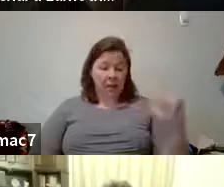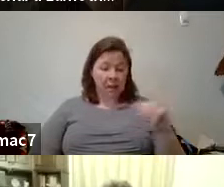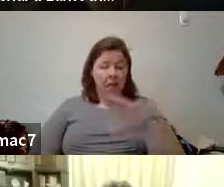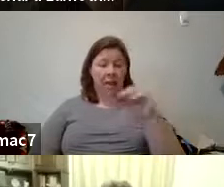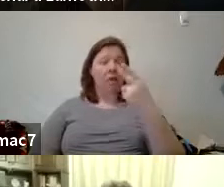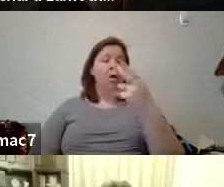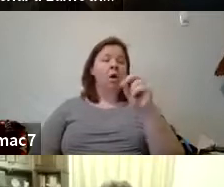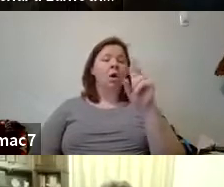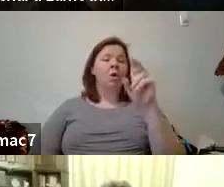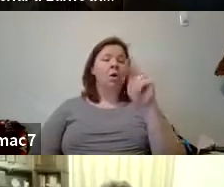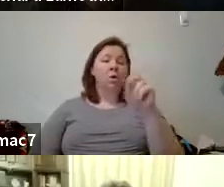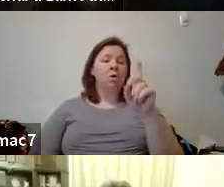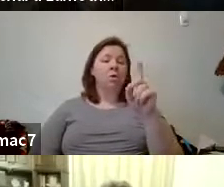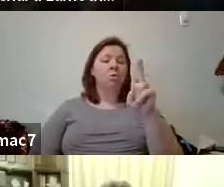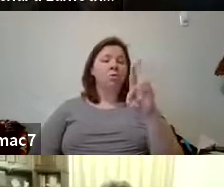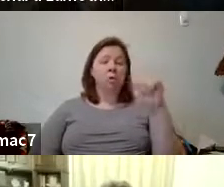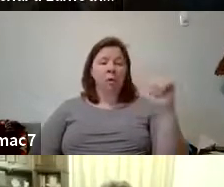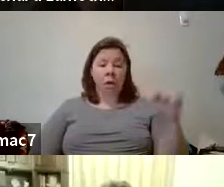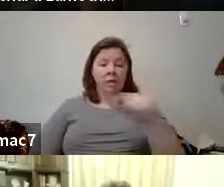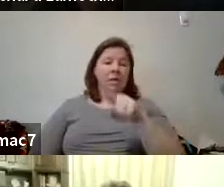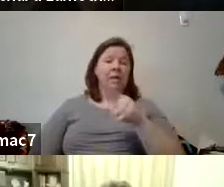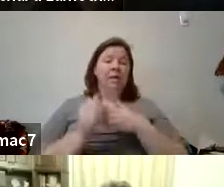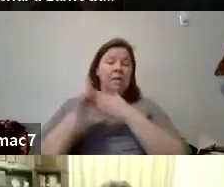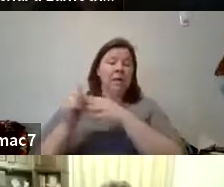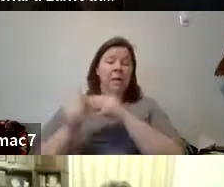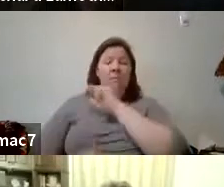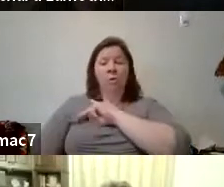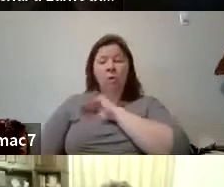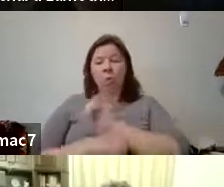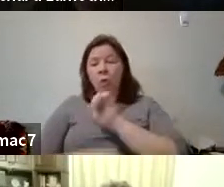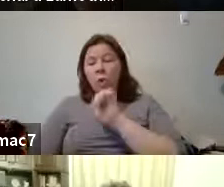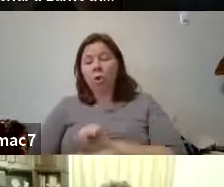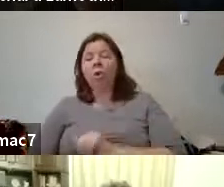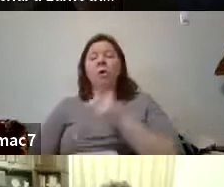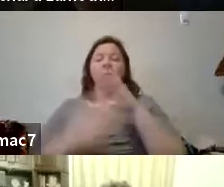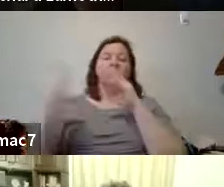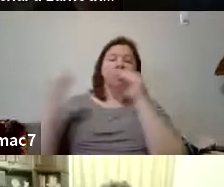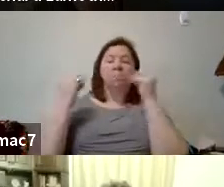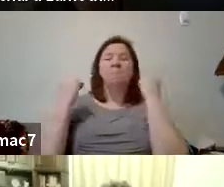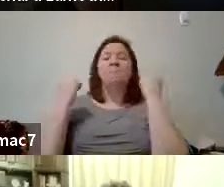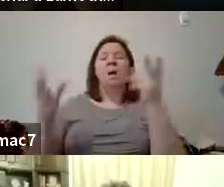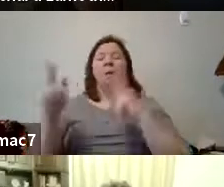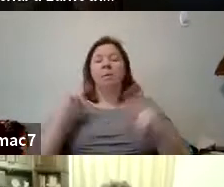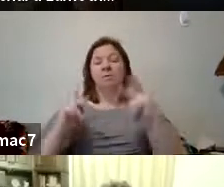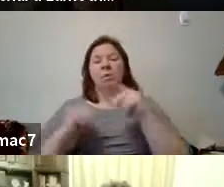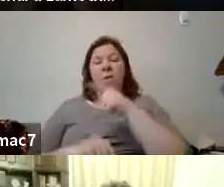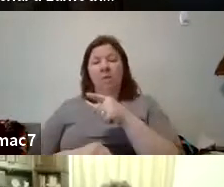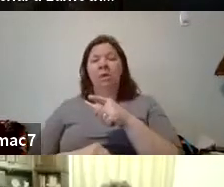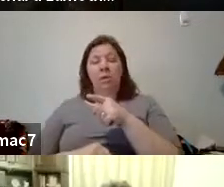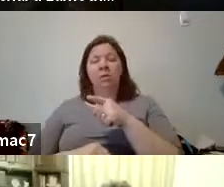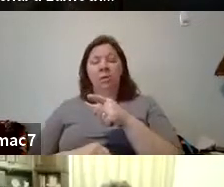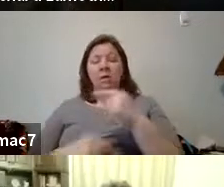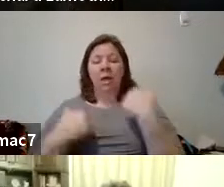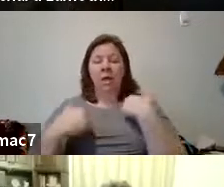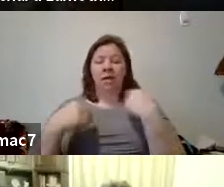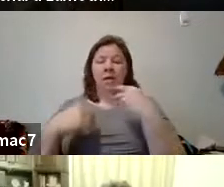where he's led missions and he's spoken to many, many people. His deserving Diva Foundation